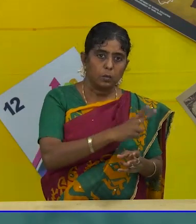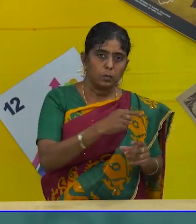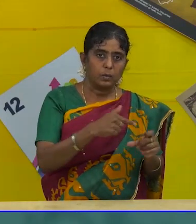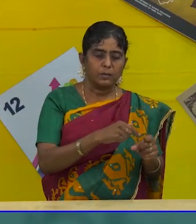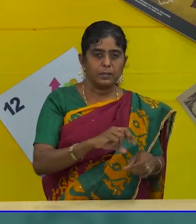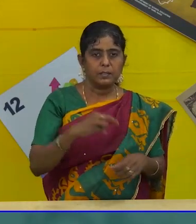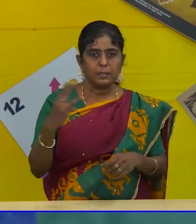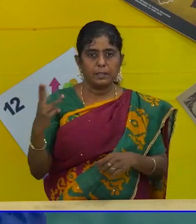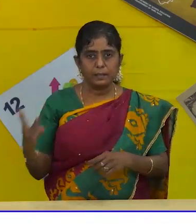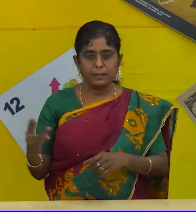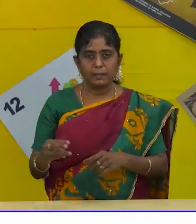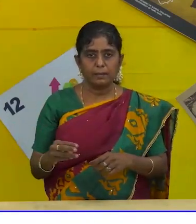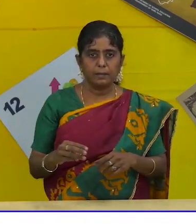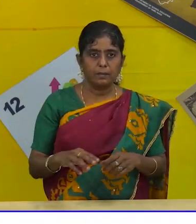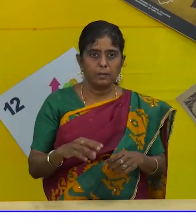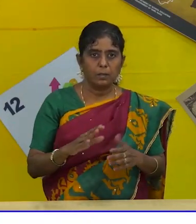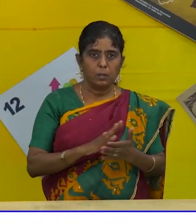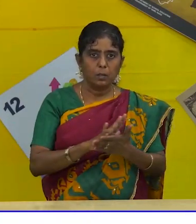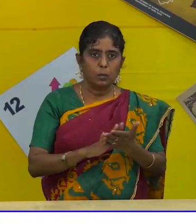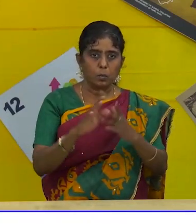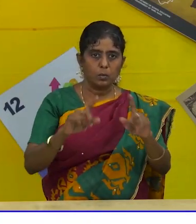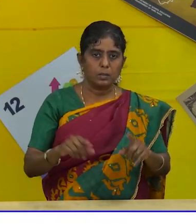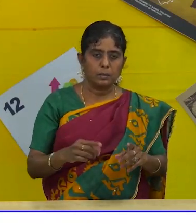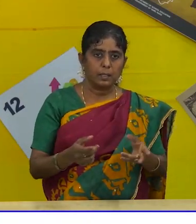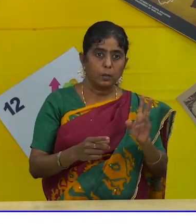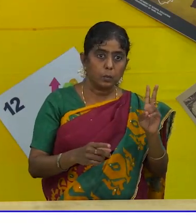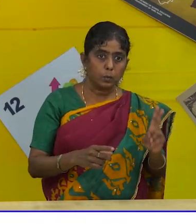three equations. Two equations.